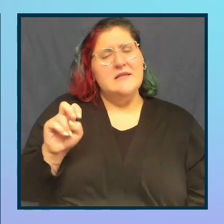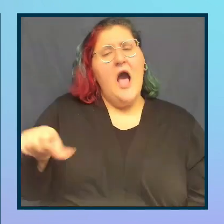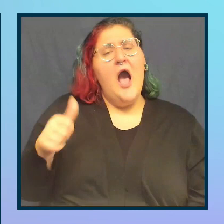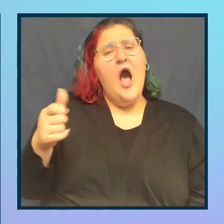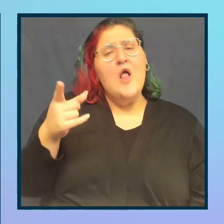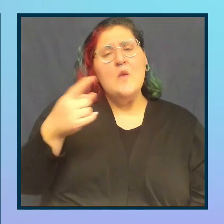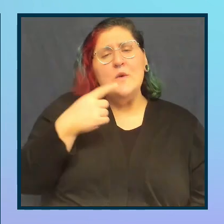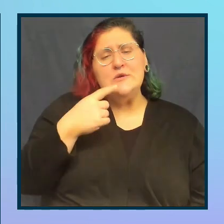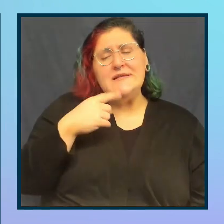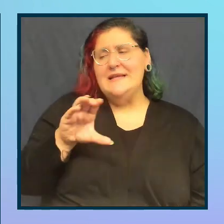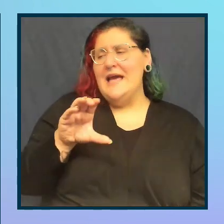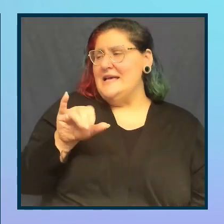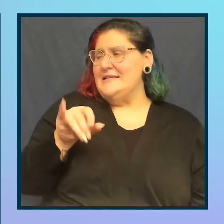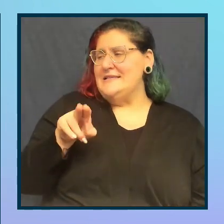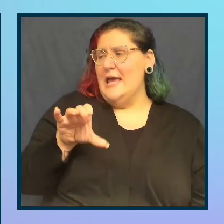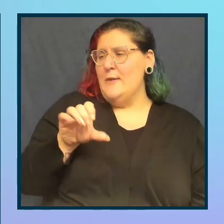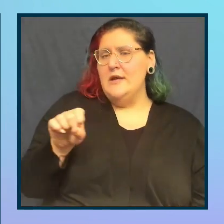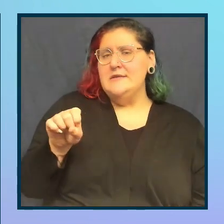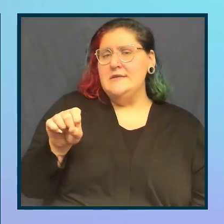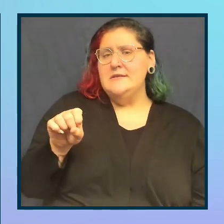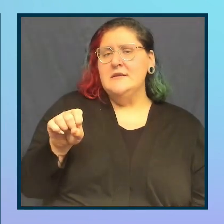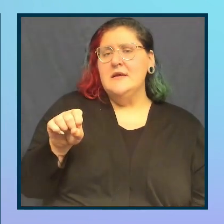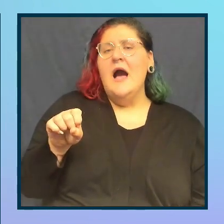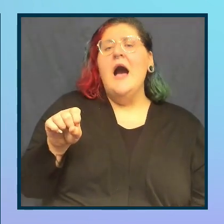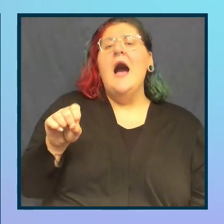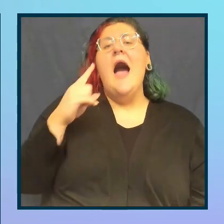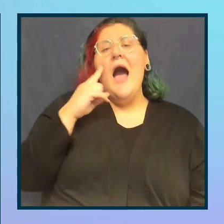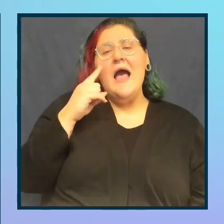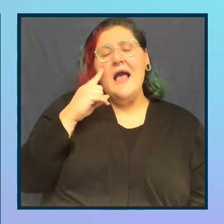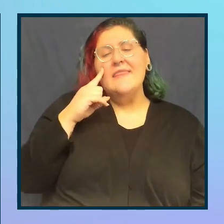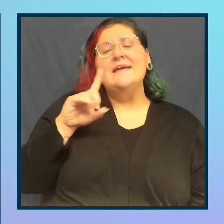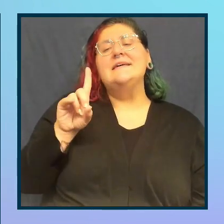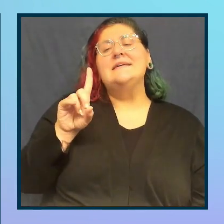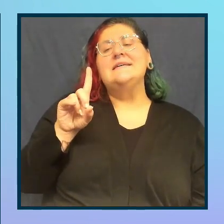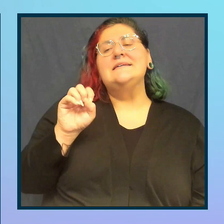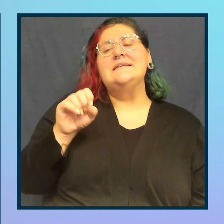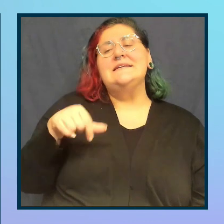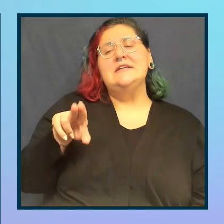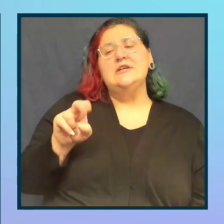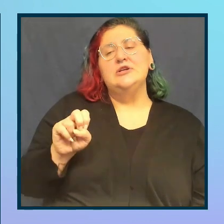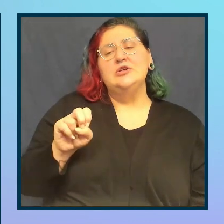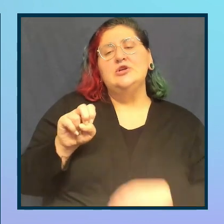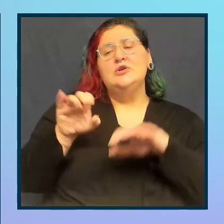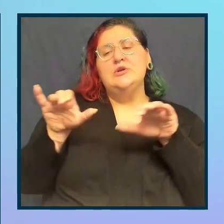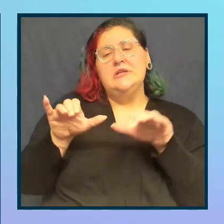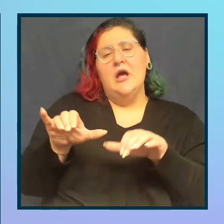Cypress. I think, and I think Deque does, someone can correct me if I'm wrong, but I think we do main a Cypress Axe as